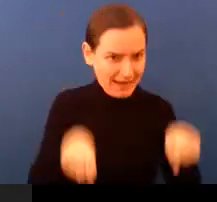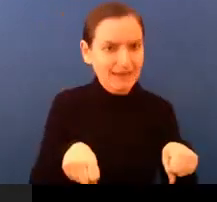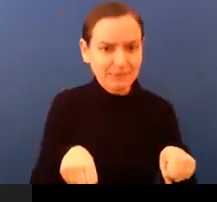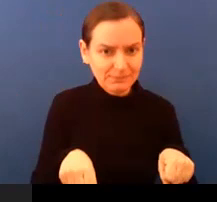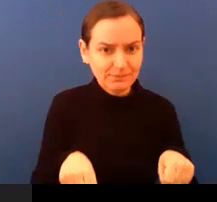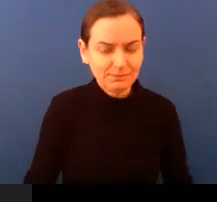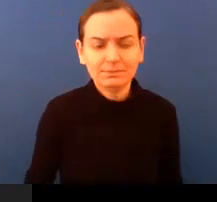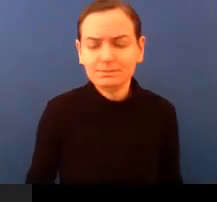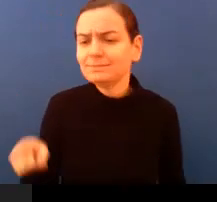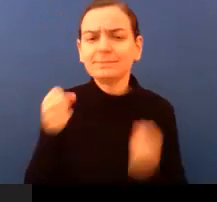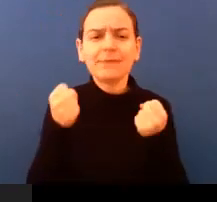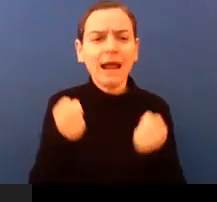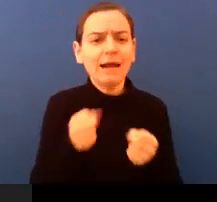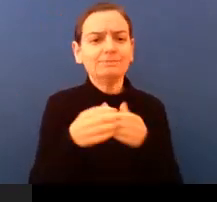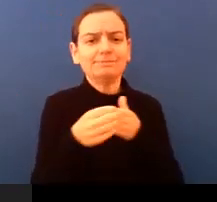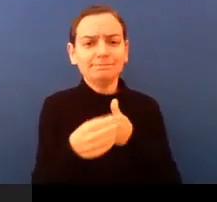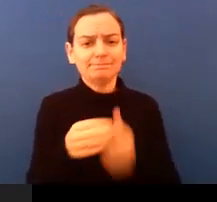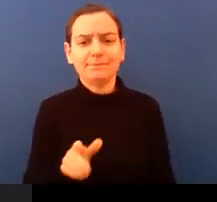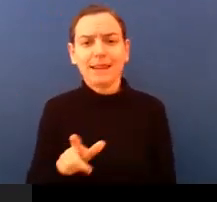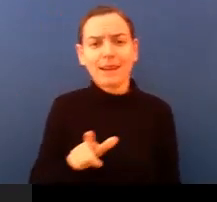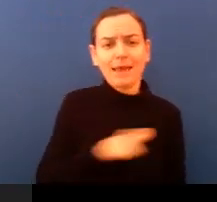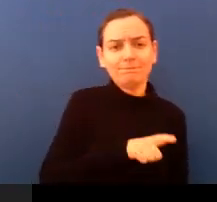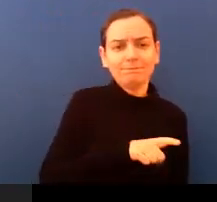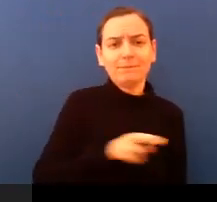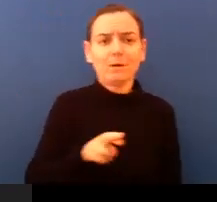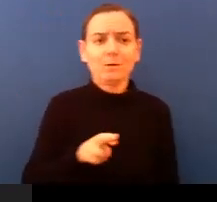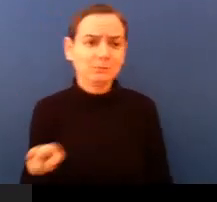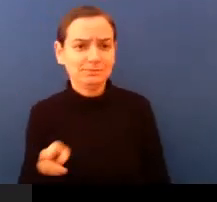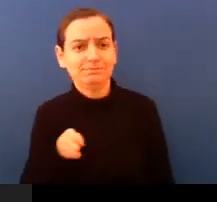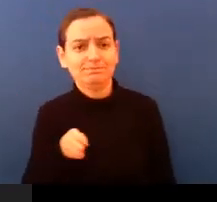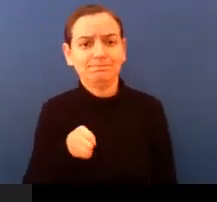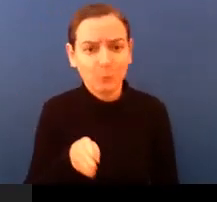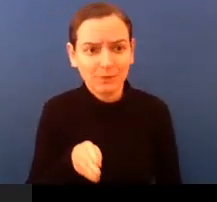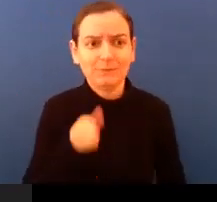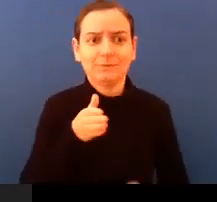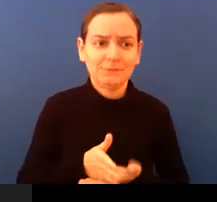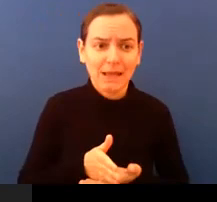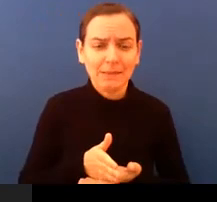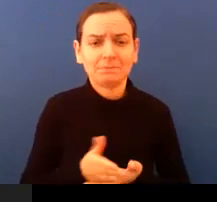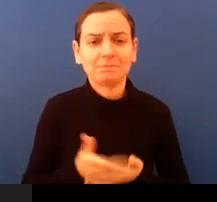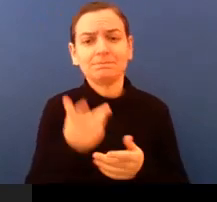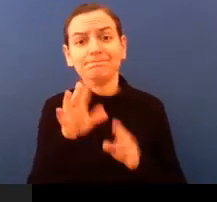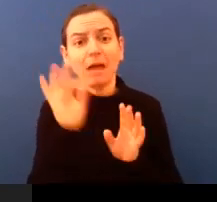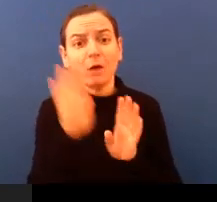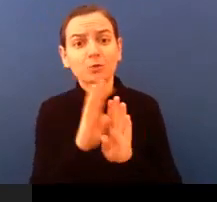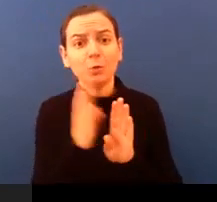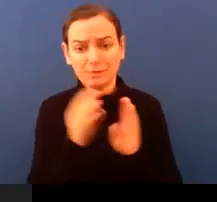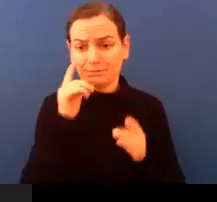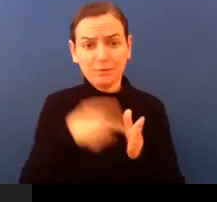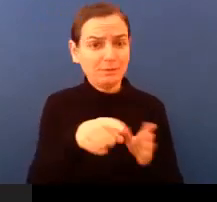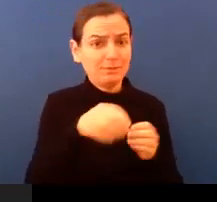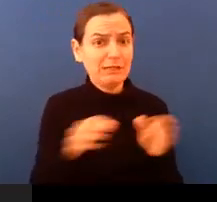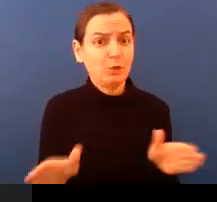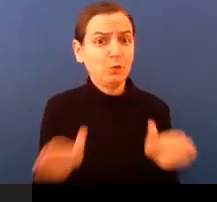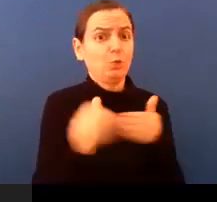user's instructions, right, left, forward, stop, find the